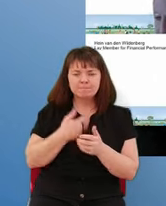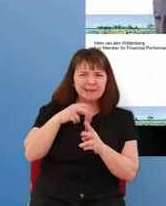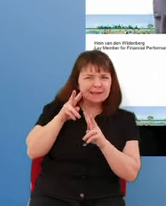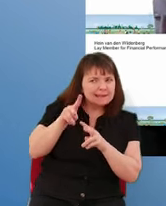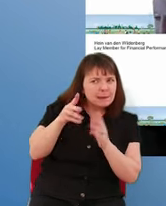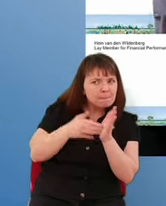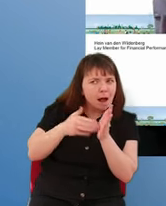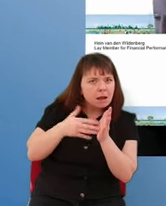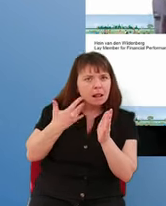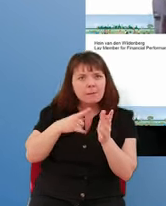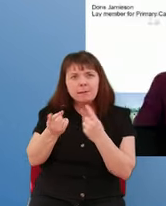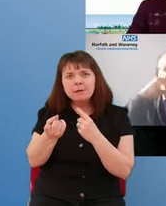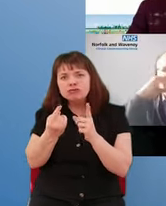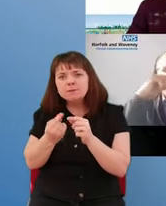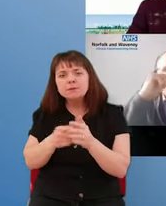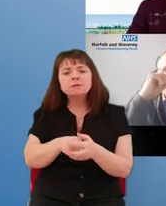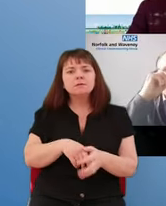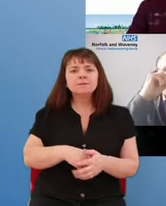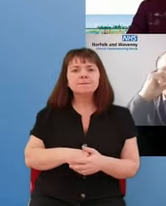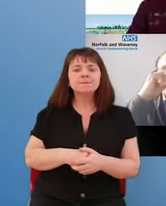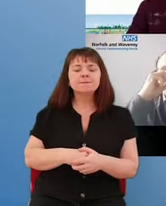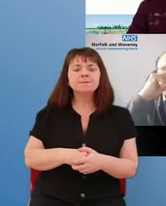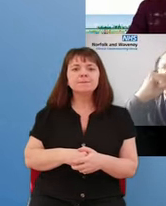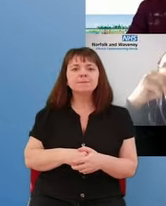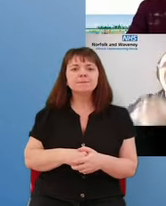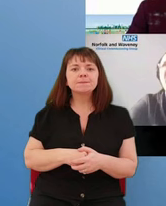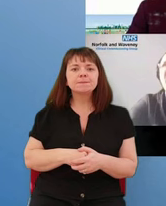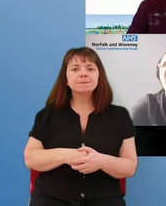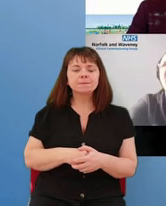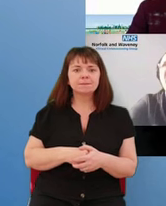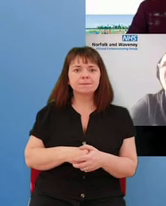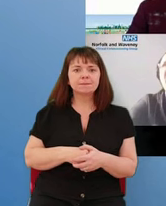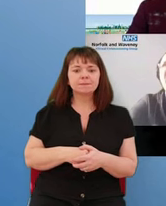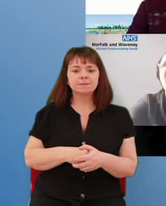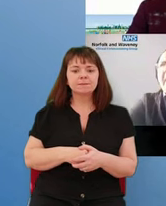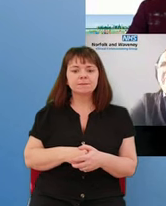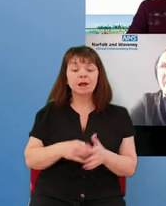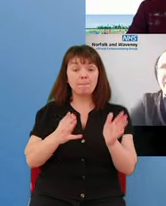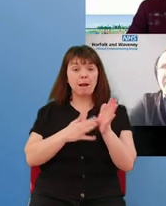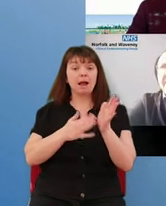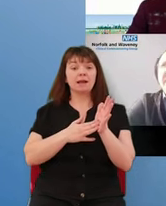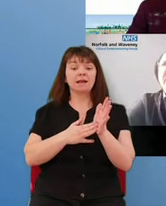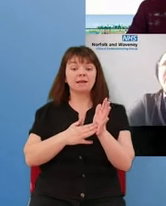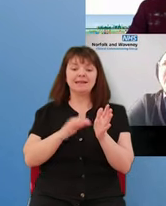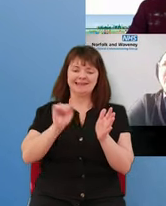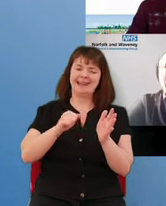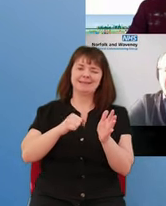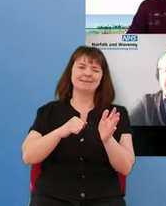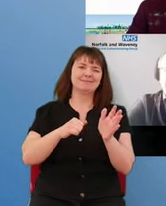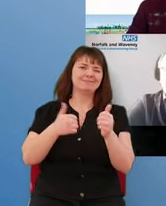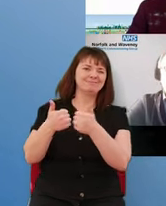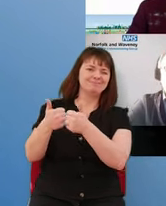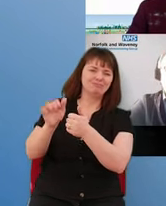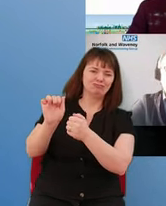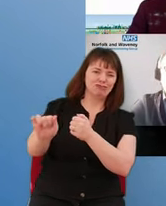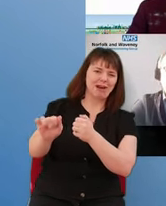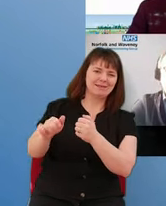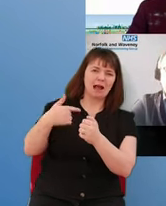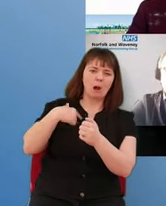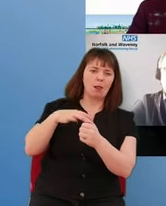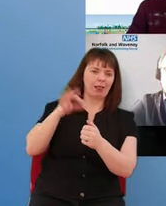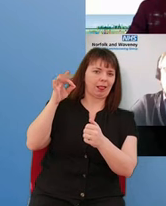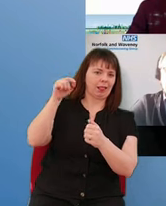Yeah, I can pick that up, Shepherd. Well, we have prescribing leads meetings have now started again, and the